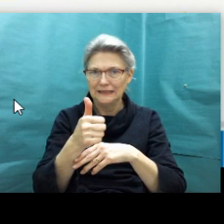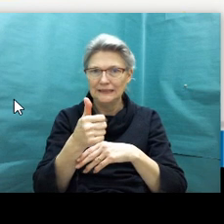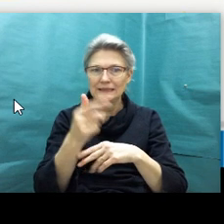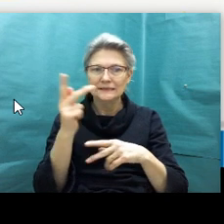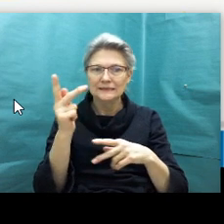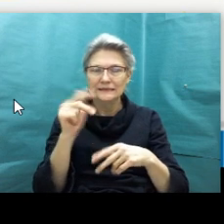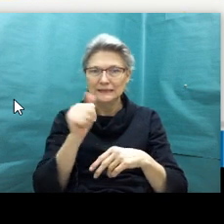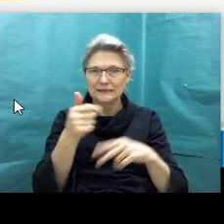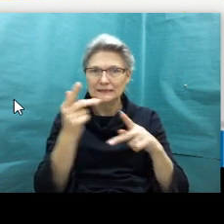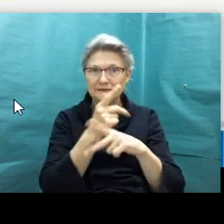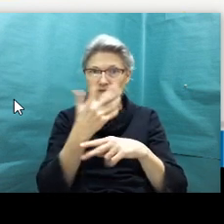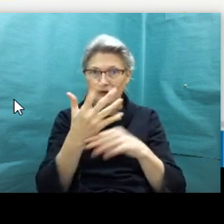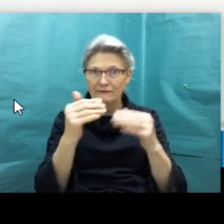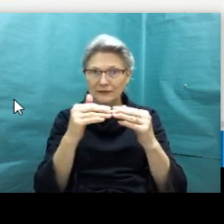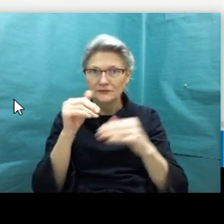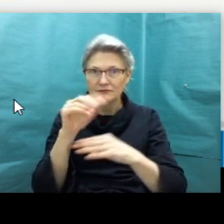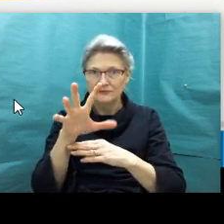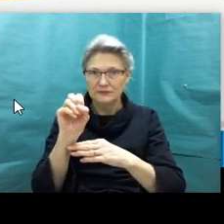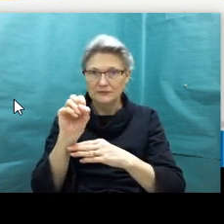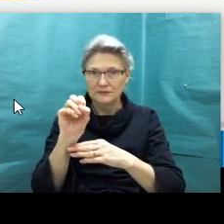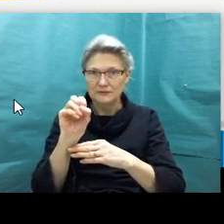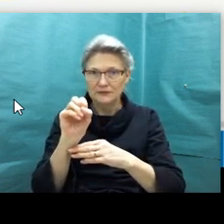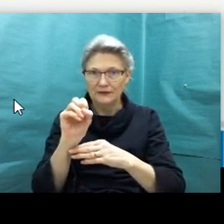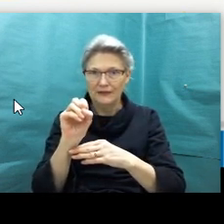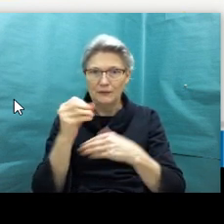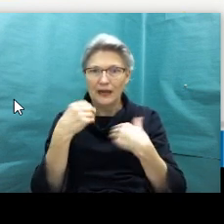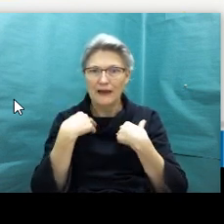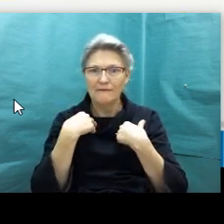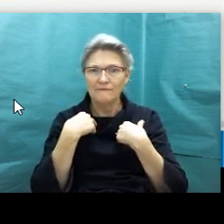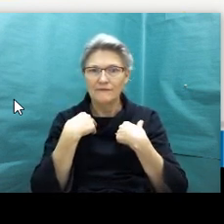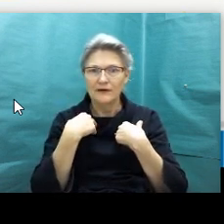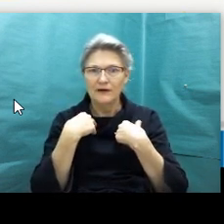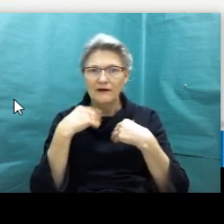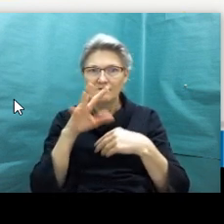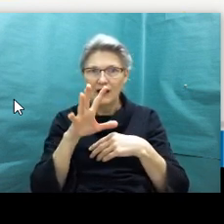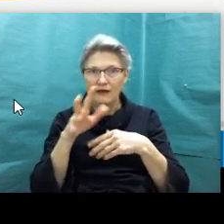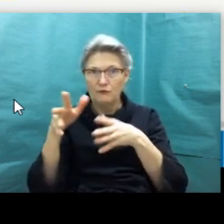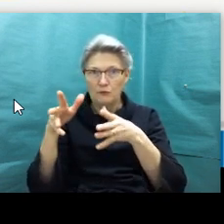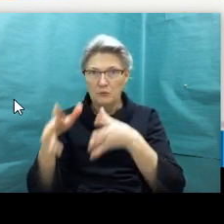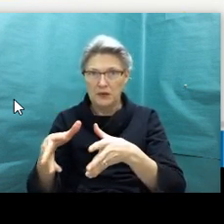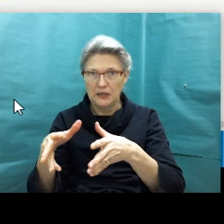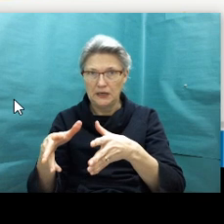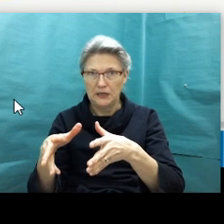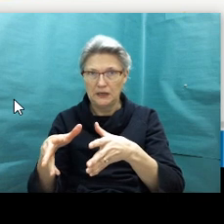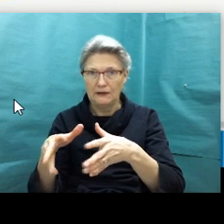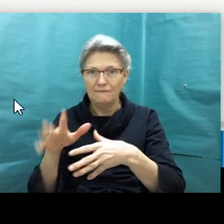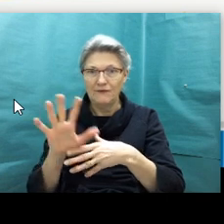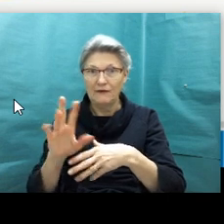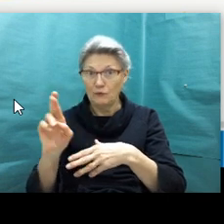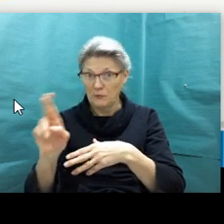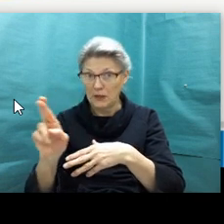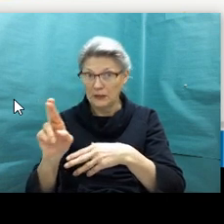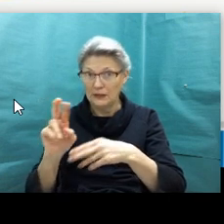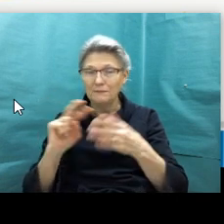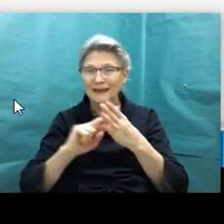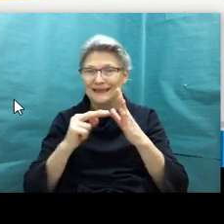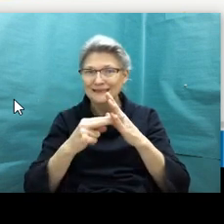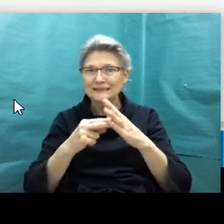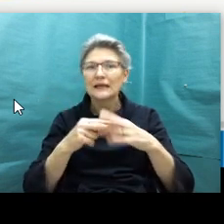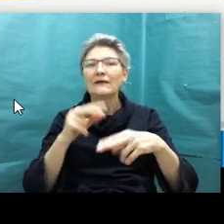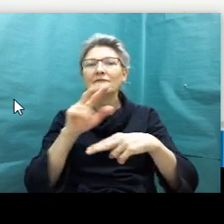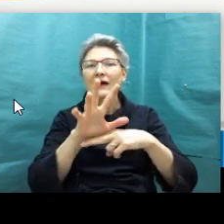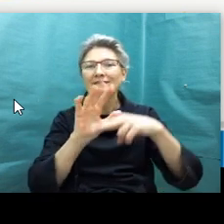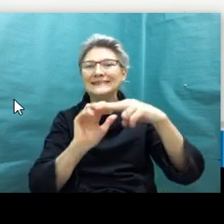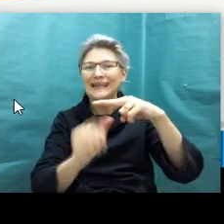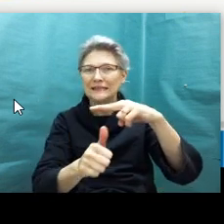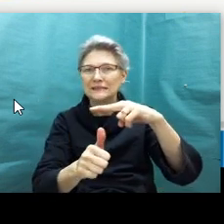is 50. And I would have 5 remaining. And that 5 means 5 tenths remaining. So